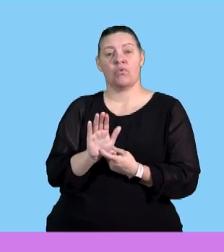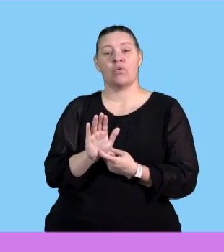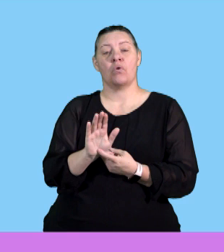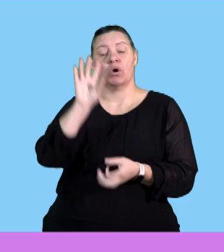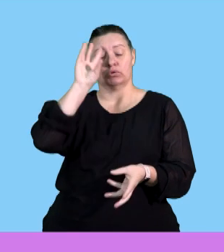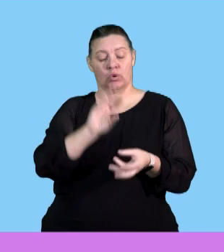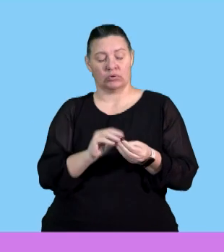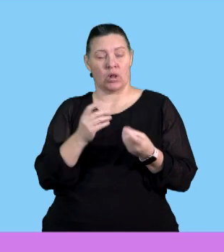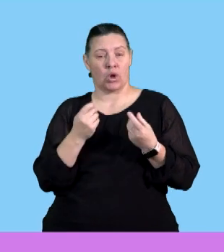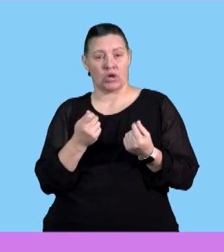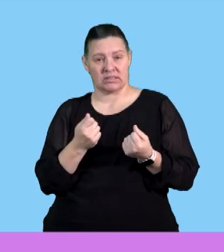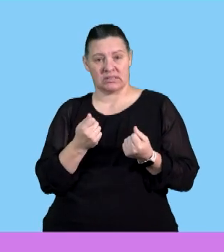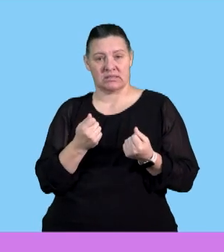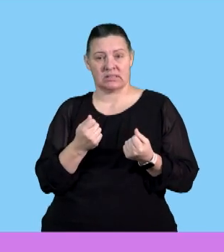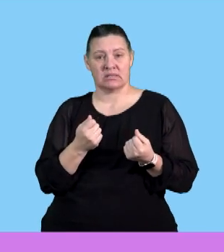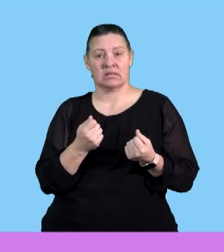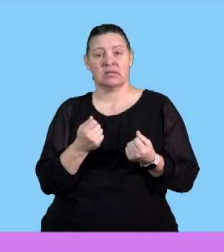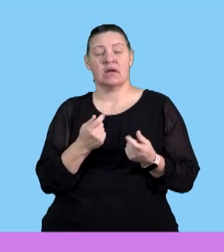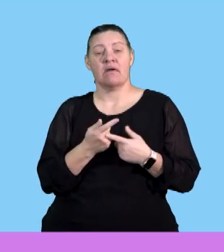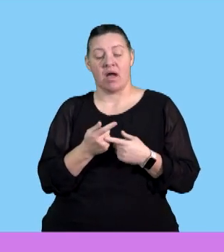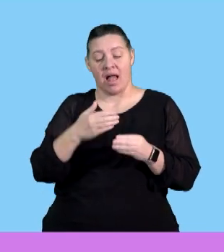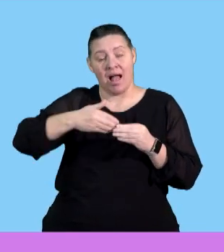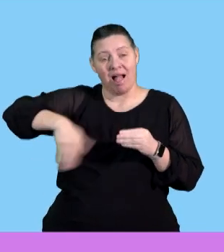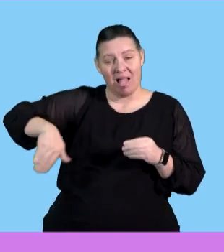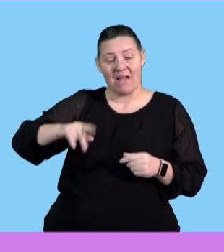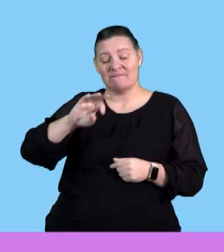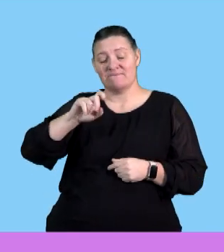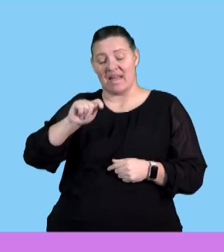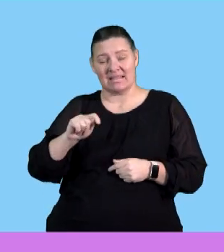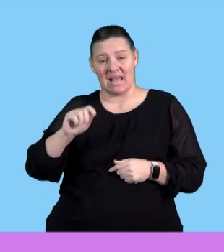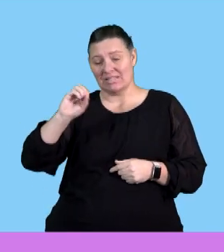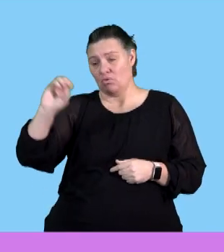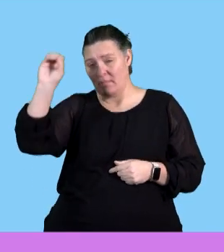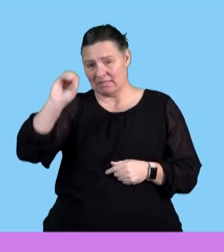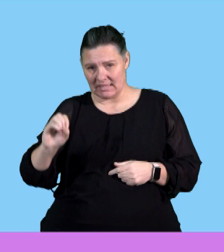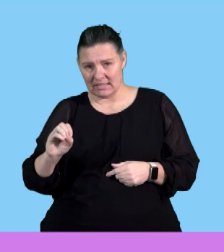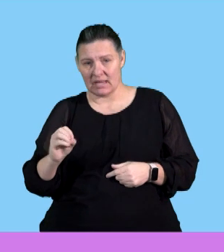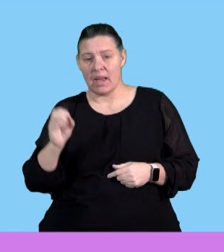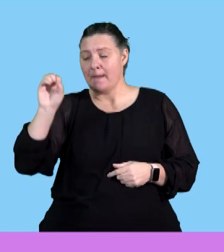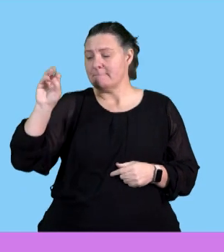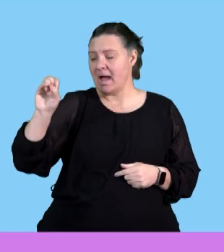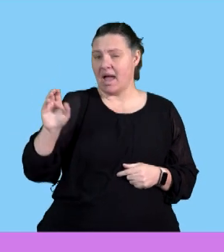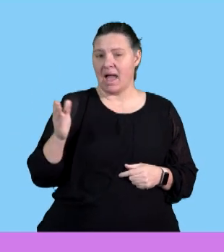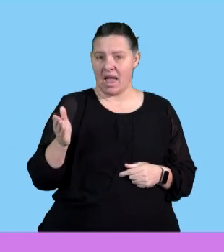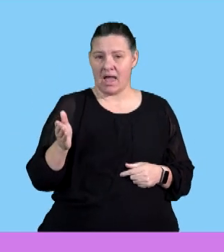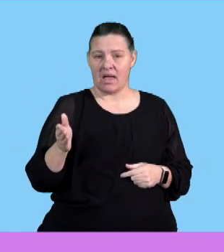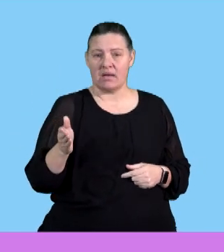that the total cost of items exempted from VAT marked with an